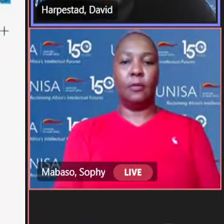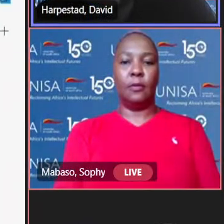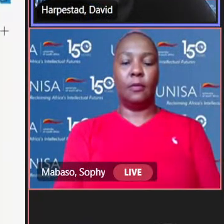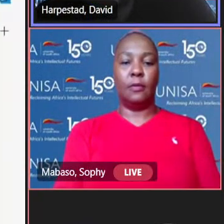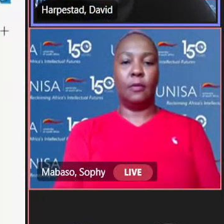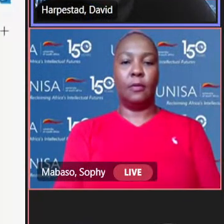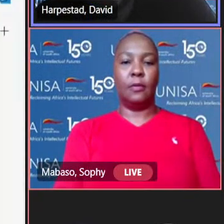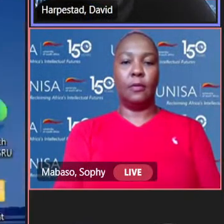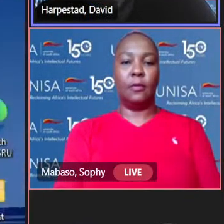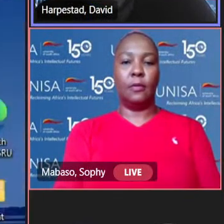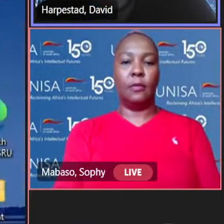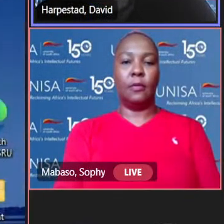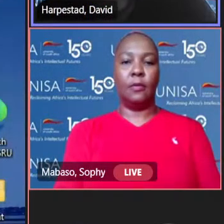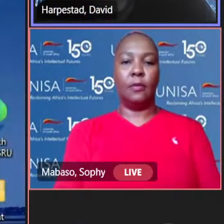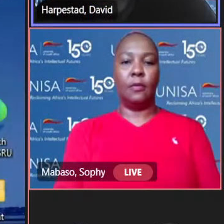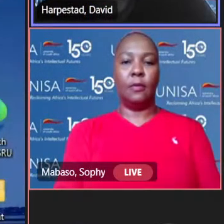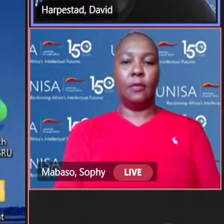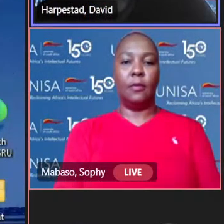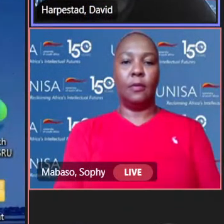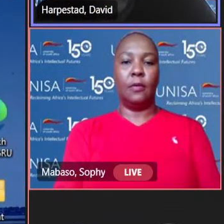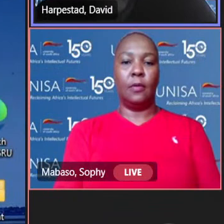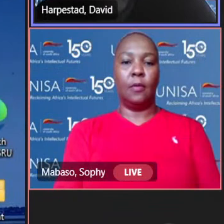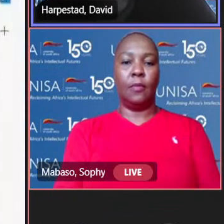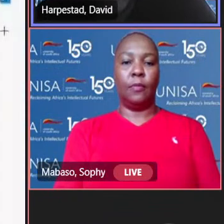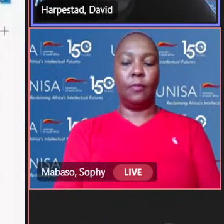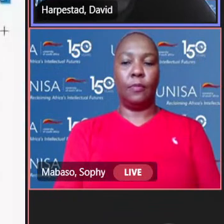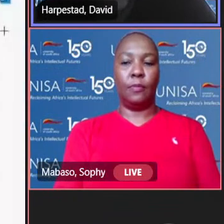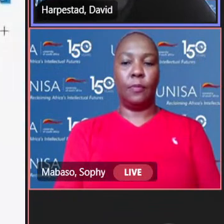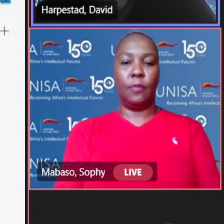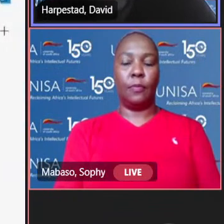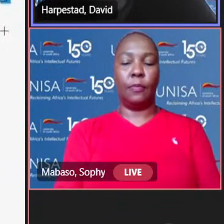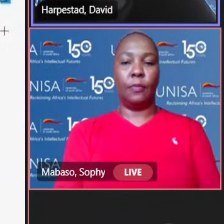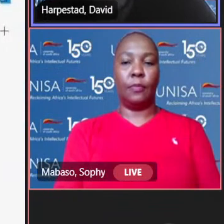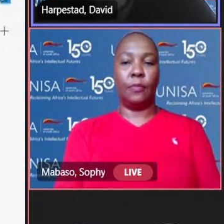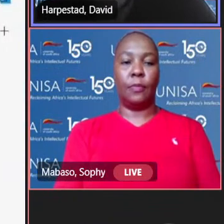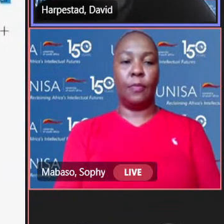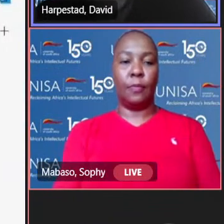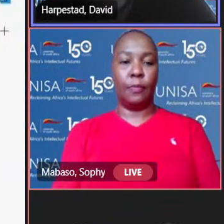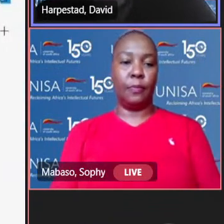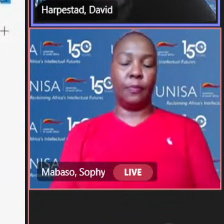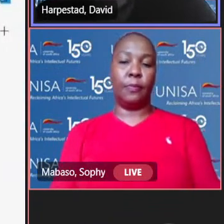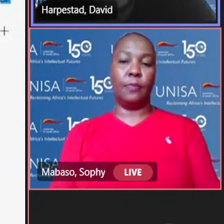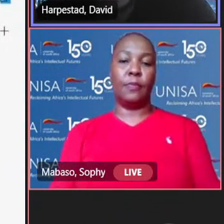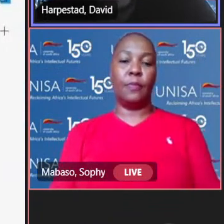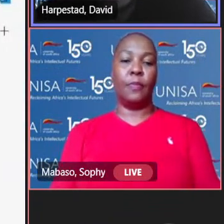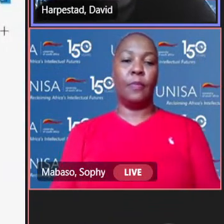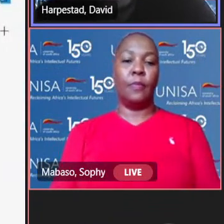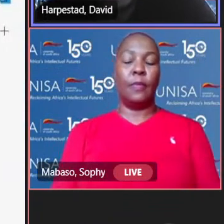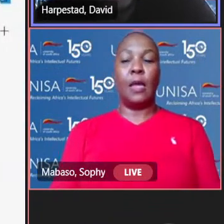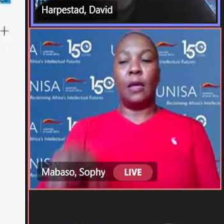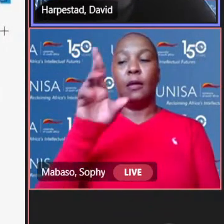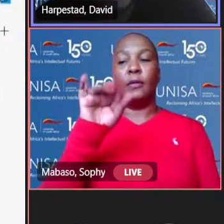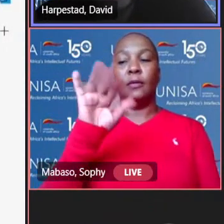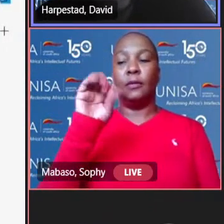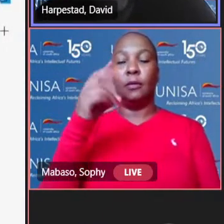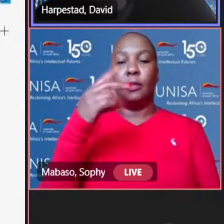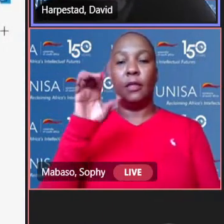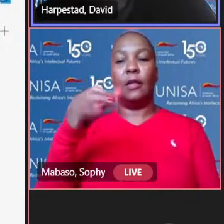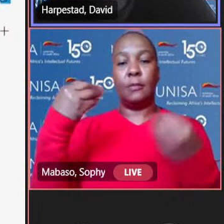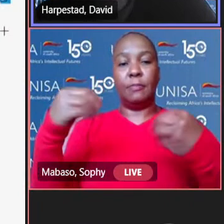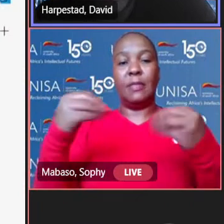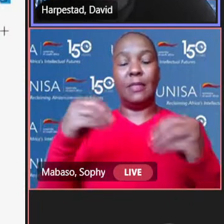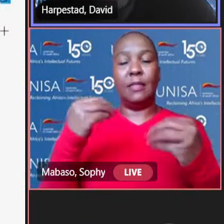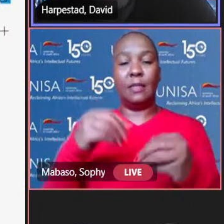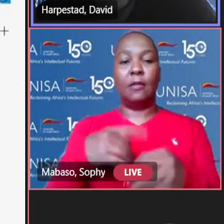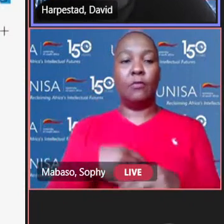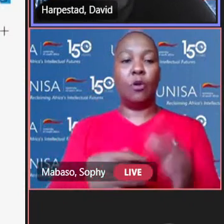for students, for the Mr. Wright who didn't join us today, unfortunately he's held up on campus, you can go to the add-off